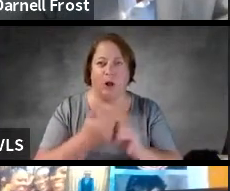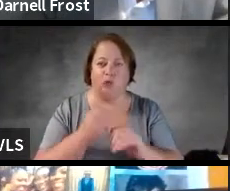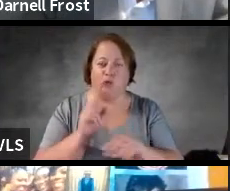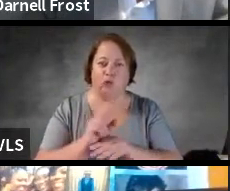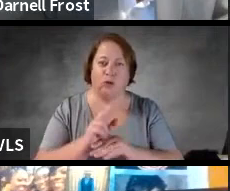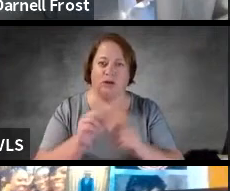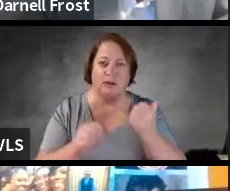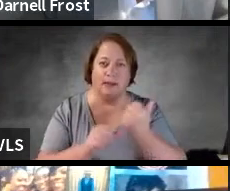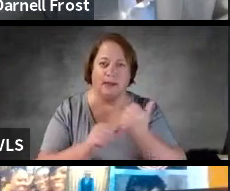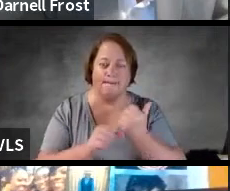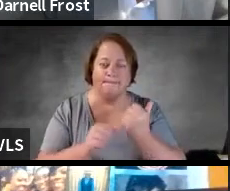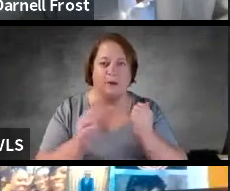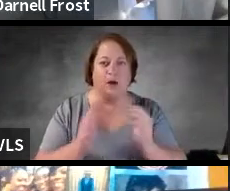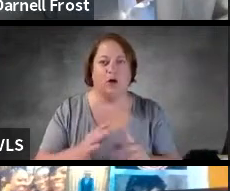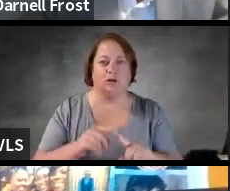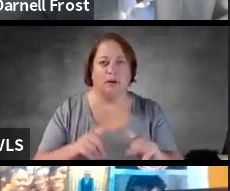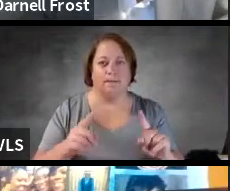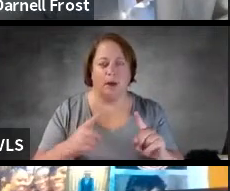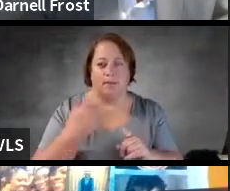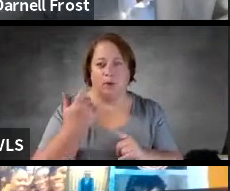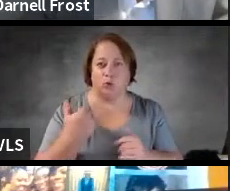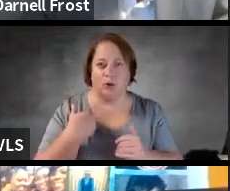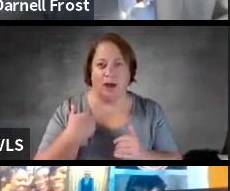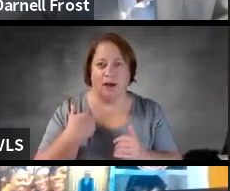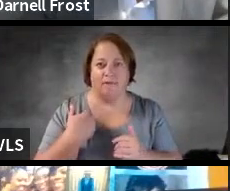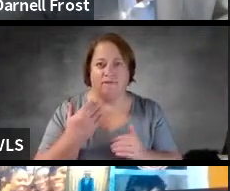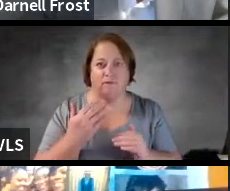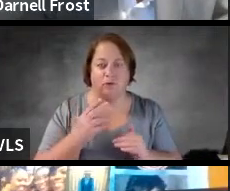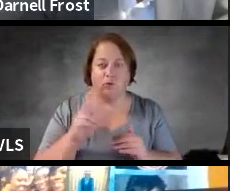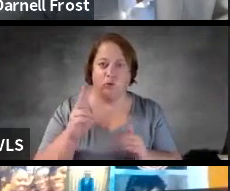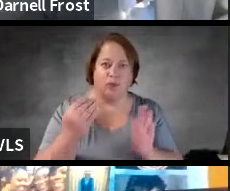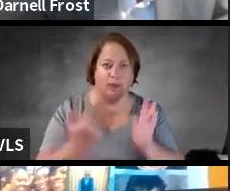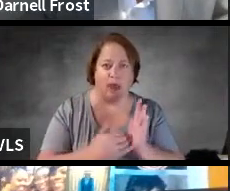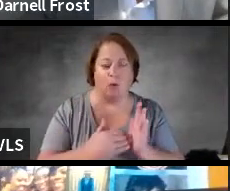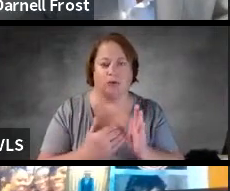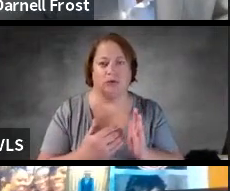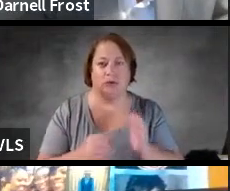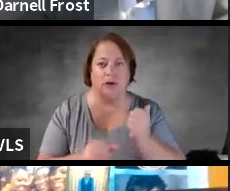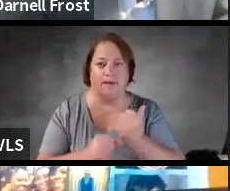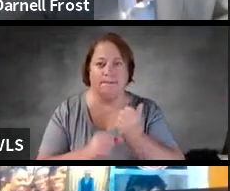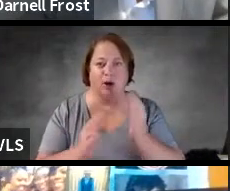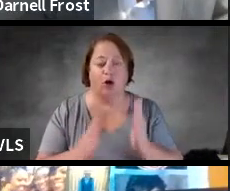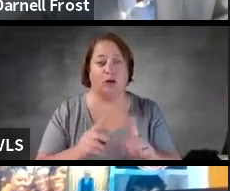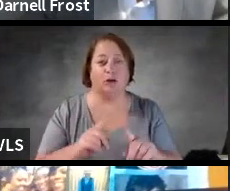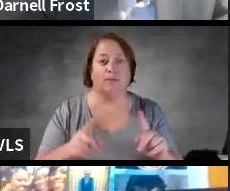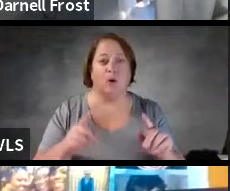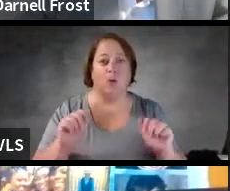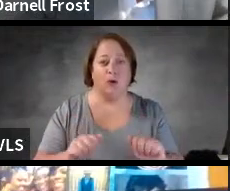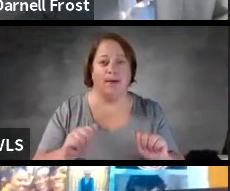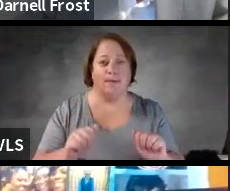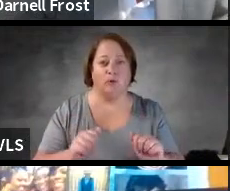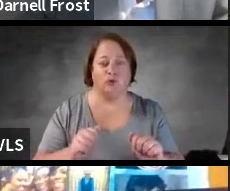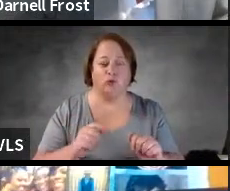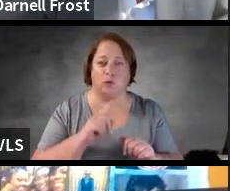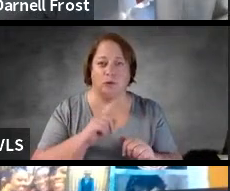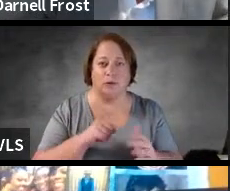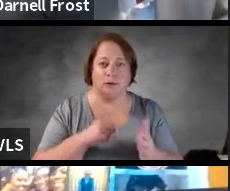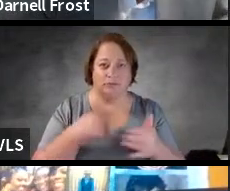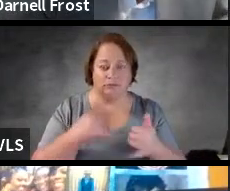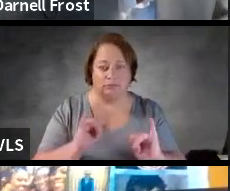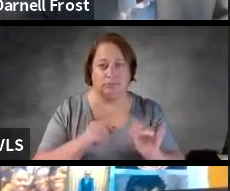paraprofessionals, but because we have over 2,000 paraprofessionals. However, we were able to keep them on